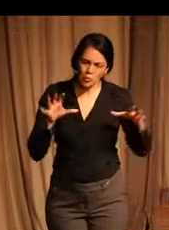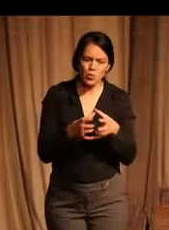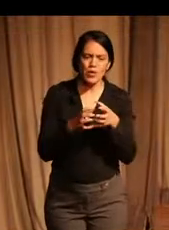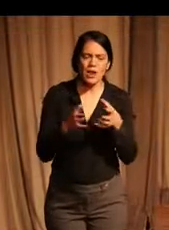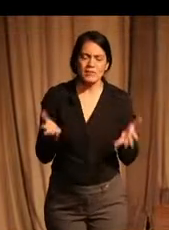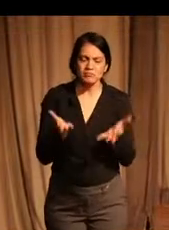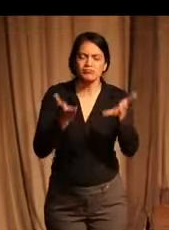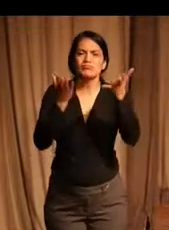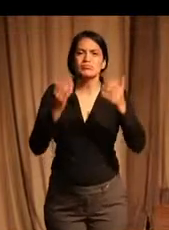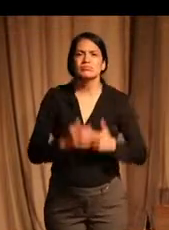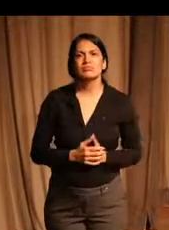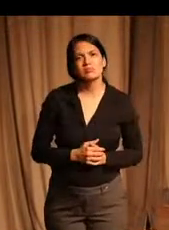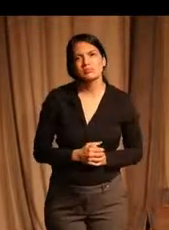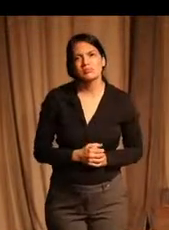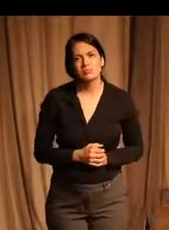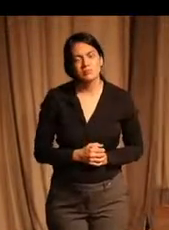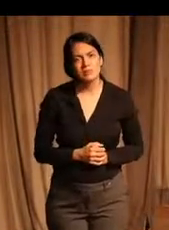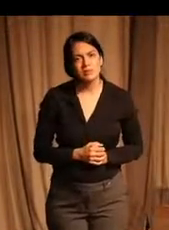remember exactly,